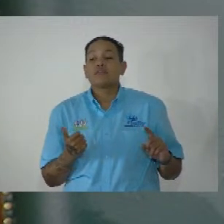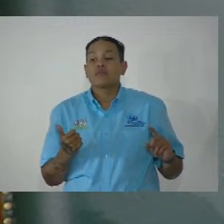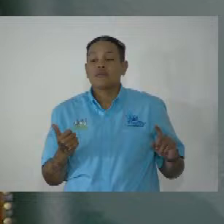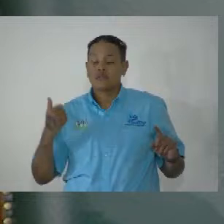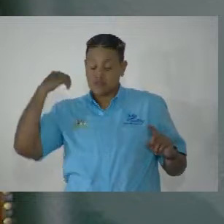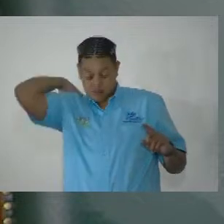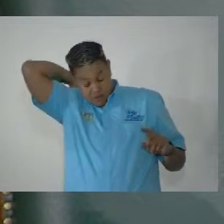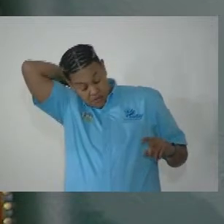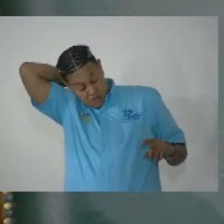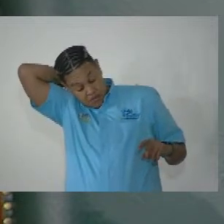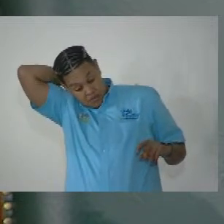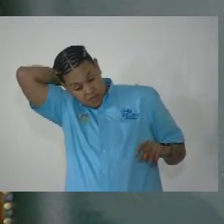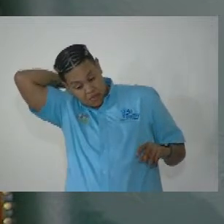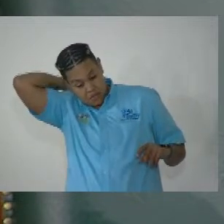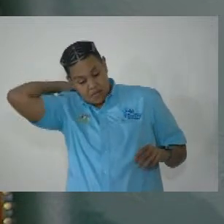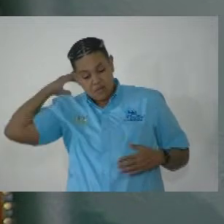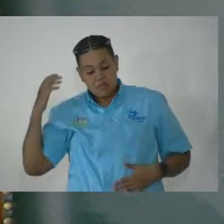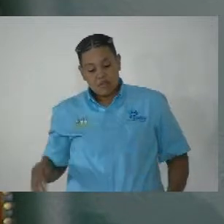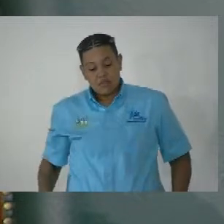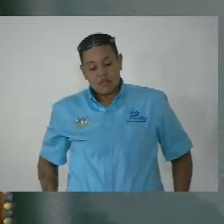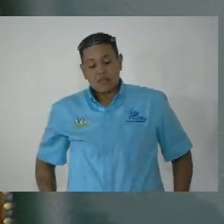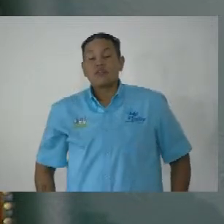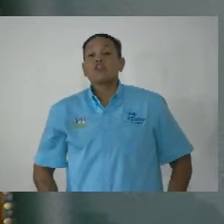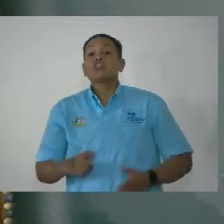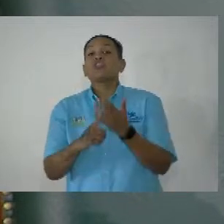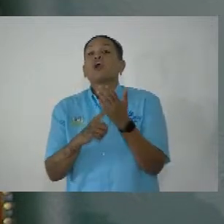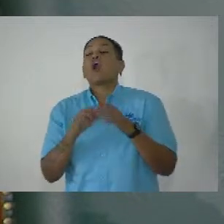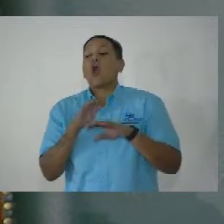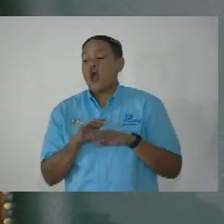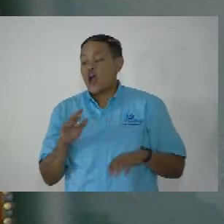the discussion would be just on the domestic.